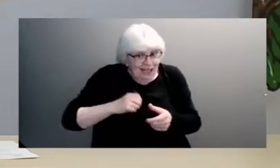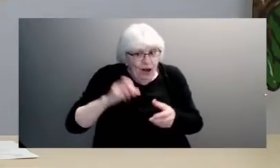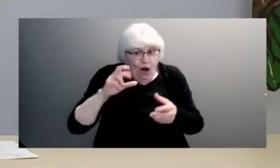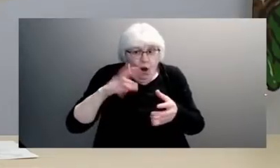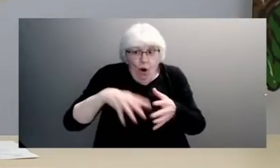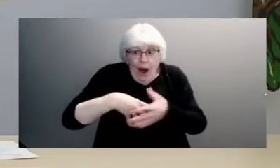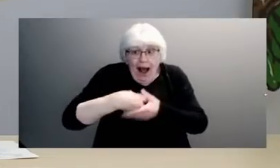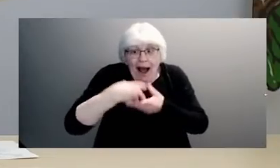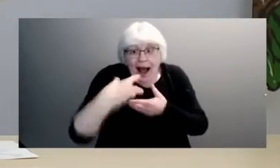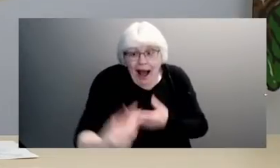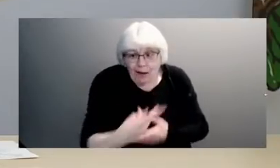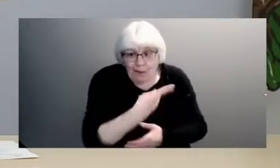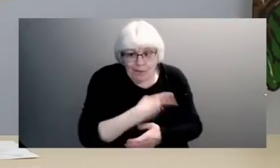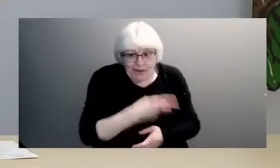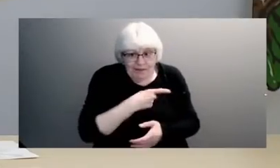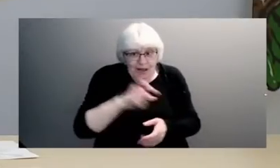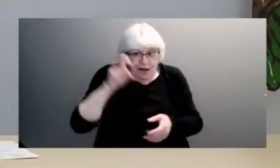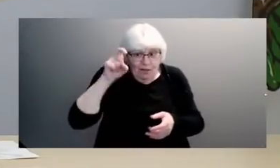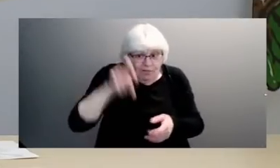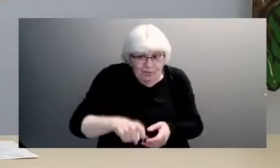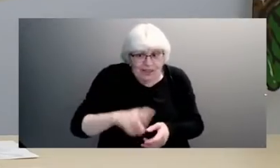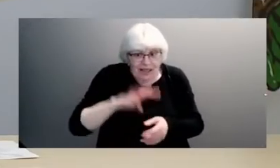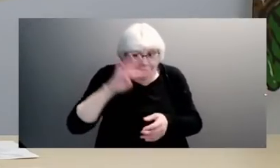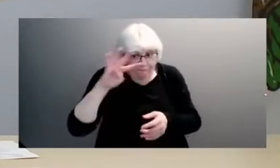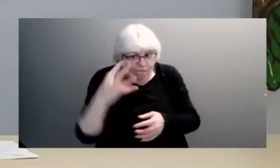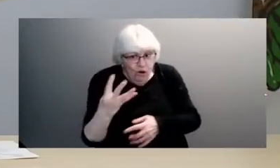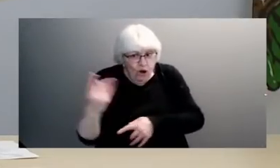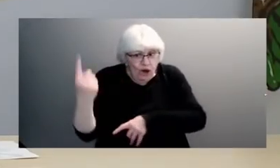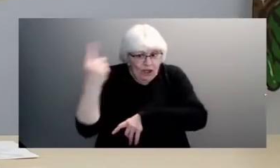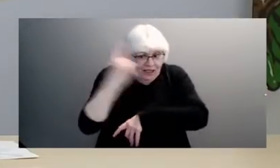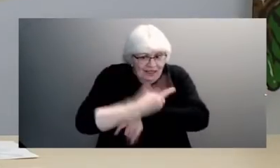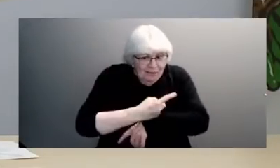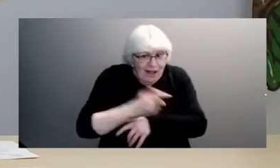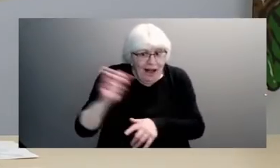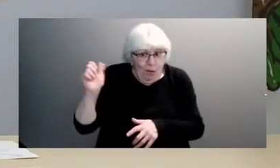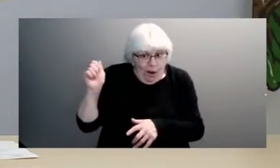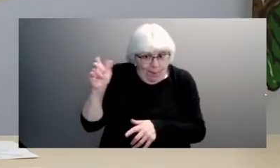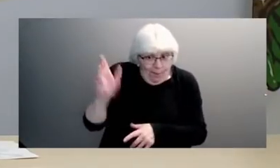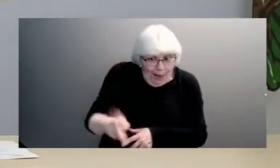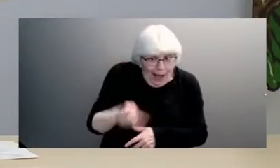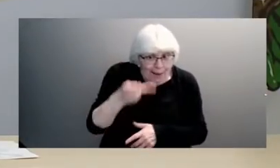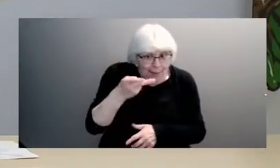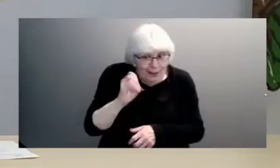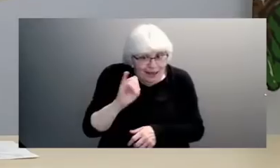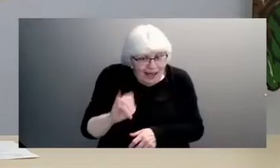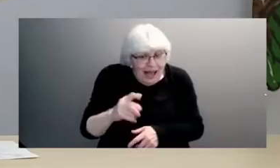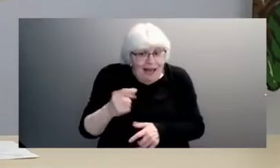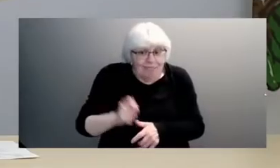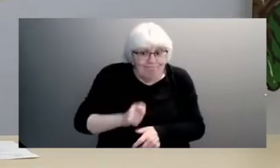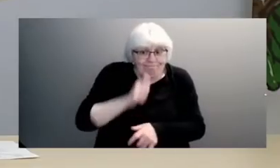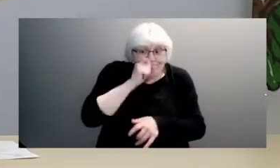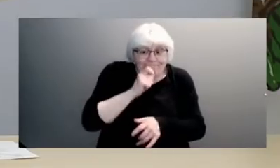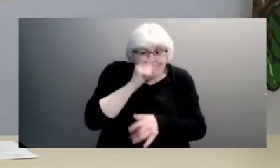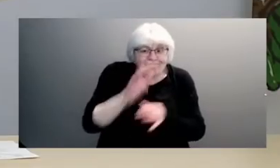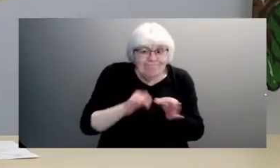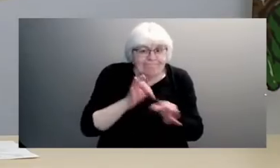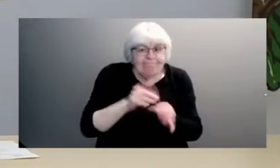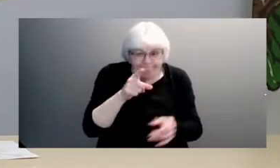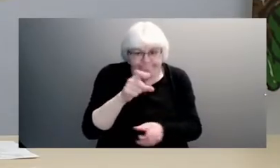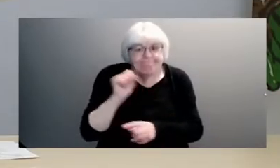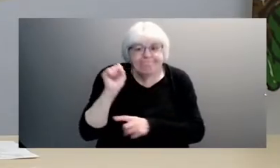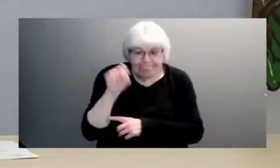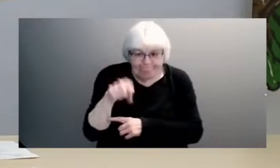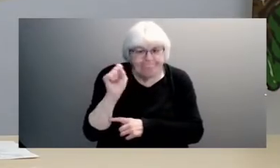and of course it's a requirement to get into some of the settings like long-term care, community care. Okay. And one other